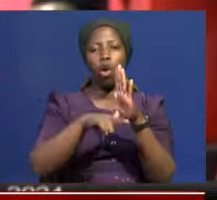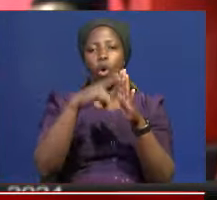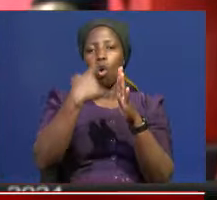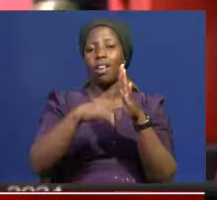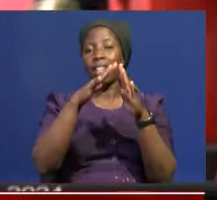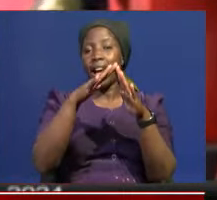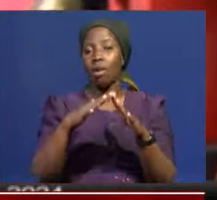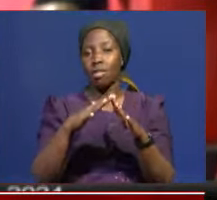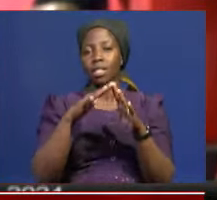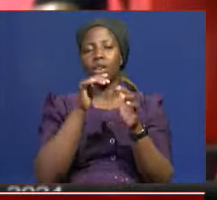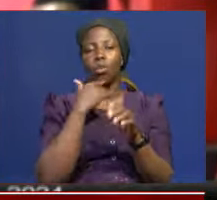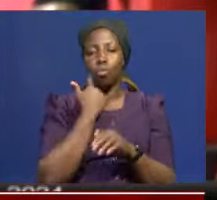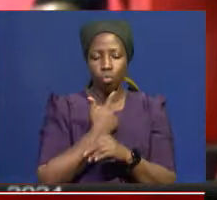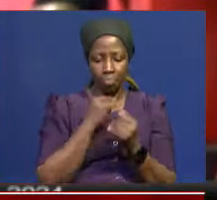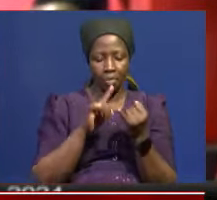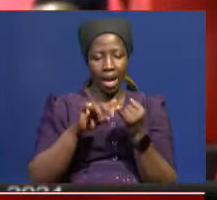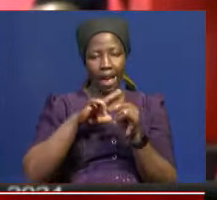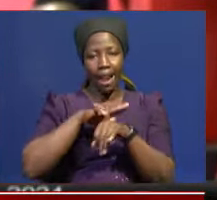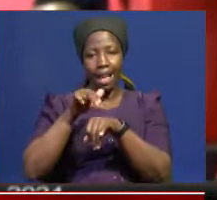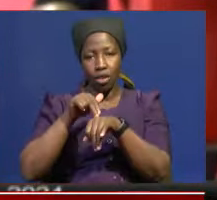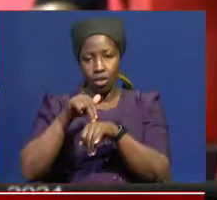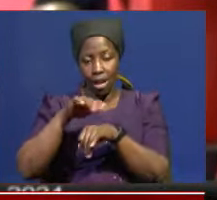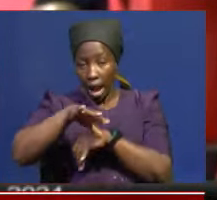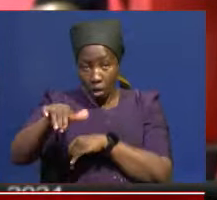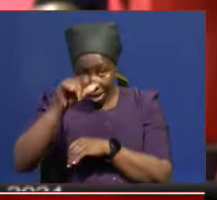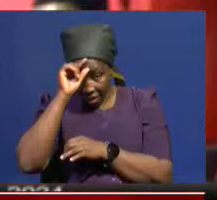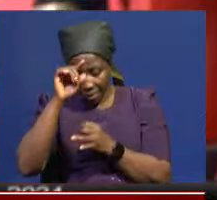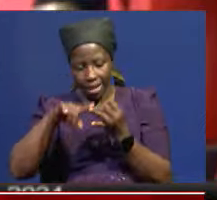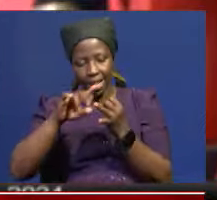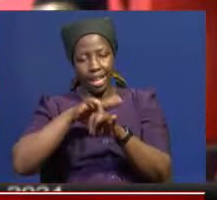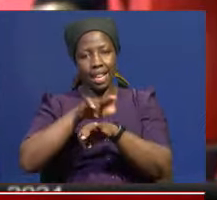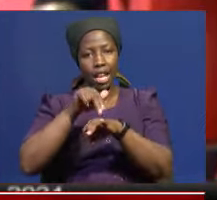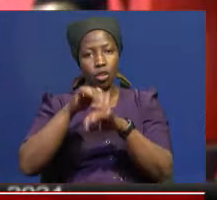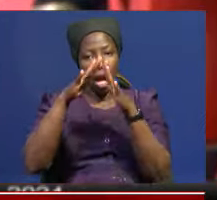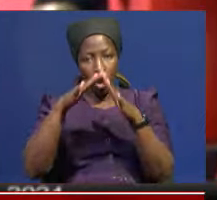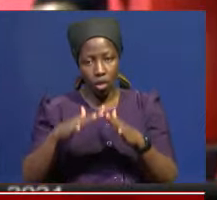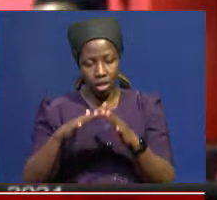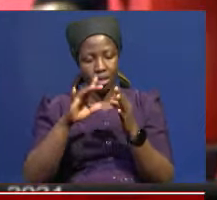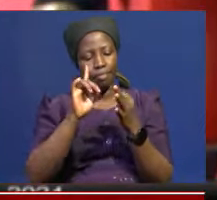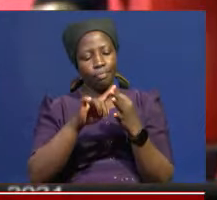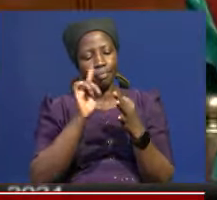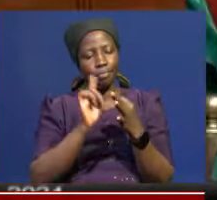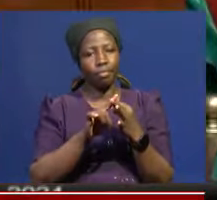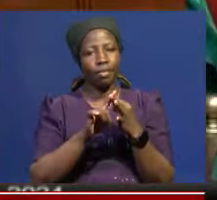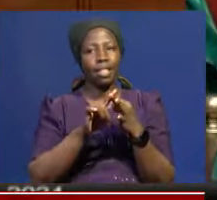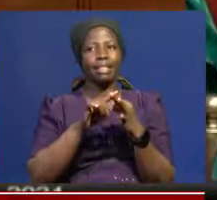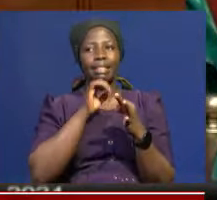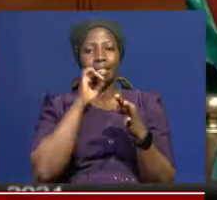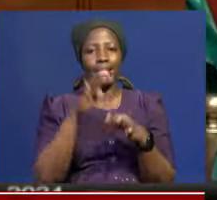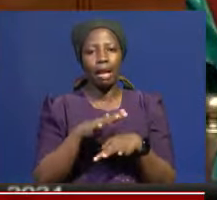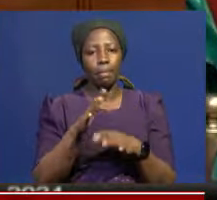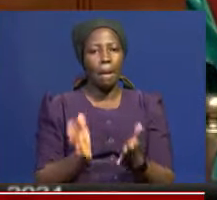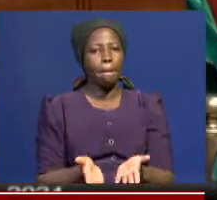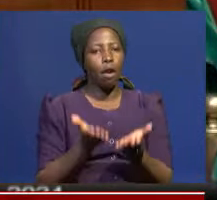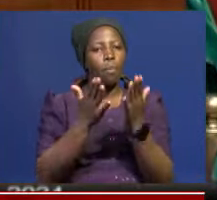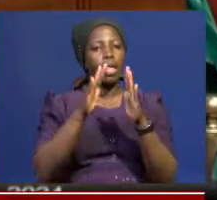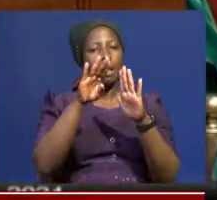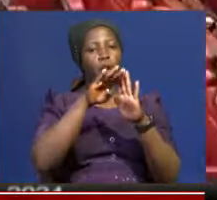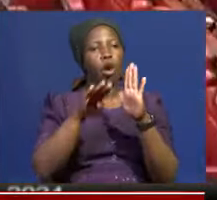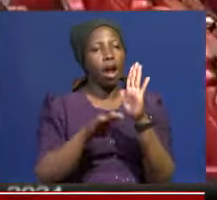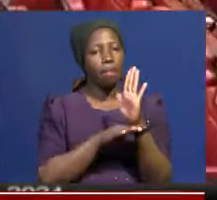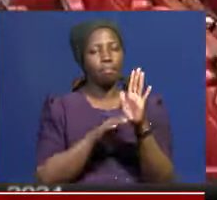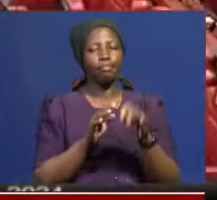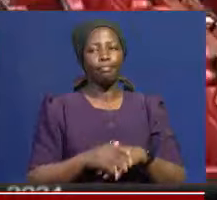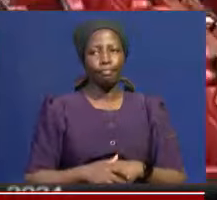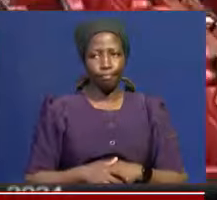which are the county governments, the National Housing Corporation, the Kenya Slum Upgrading Program. Proposal to have the levy